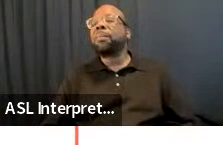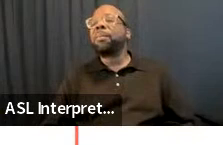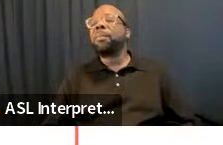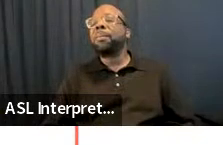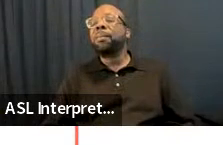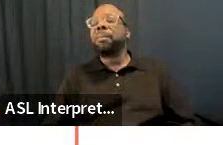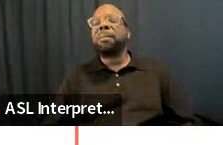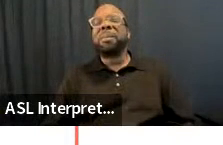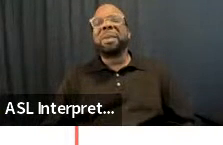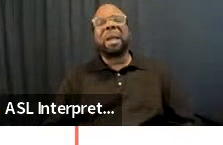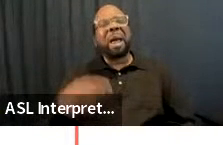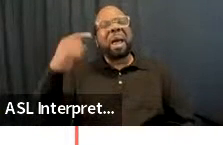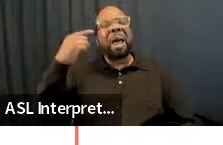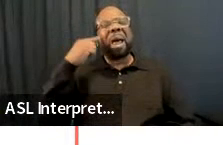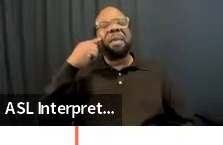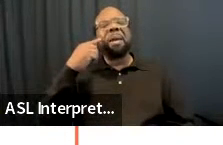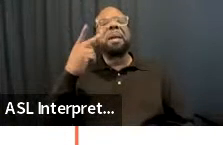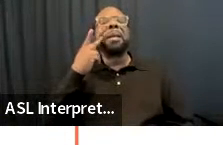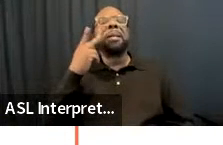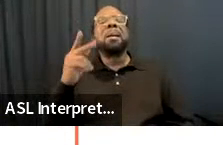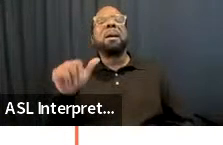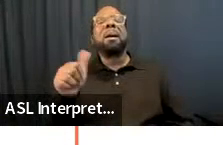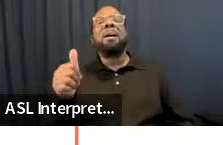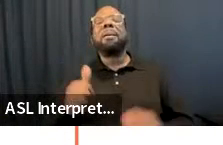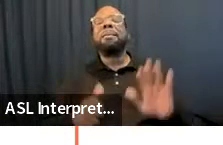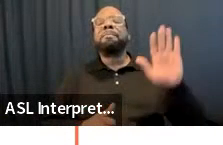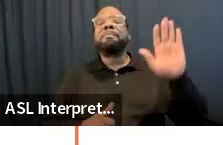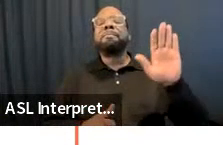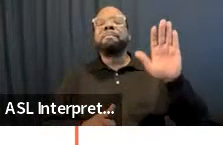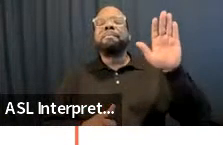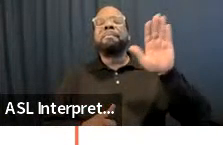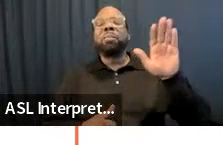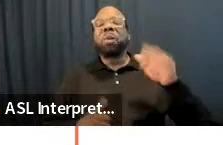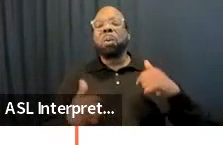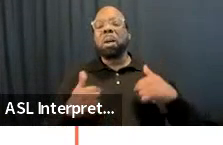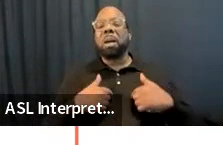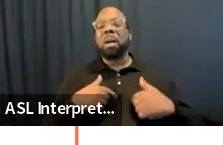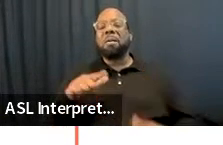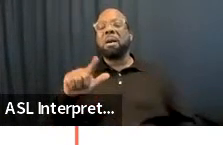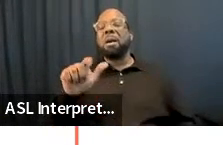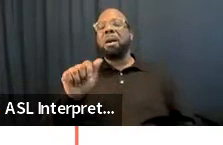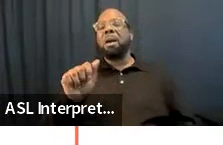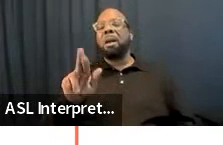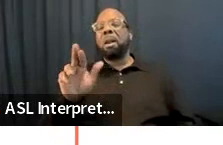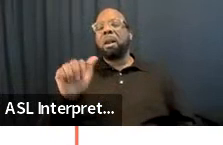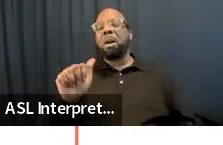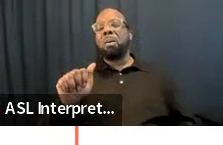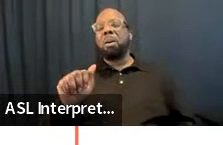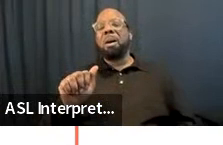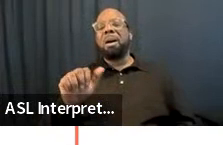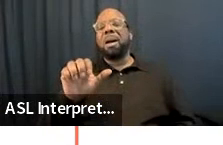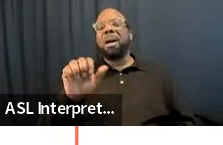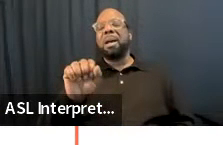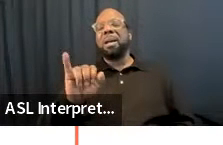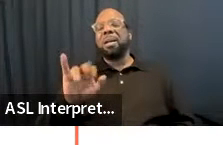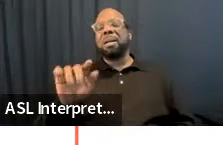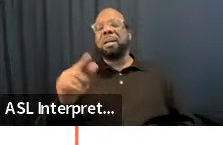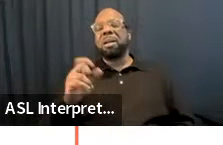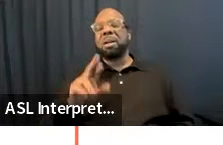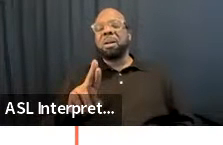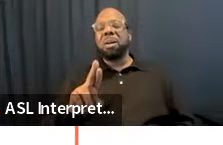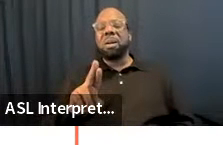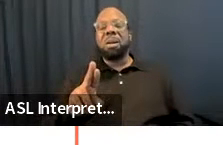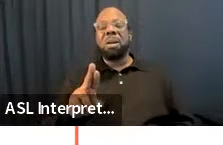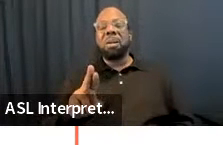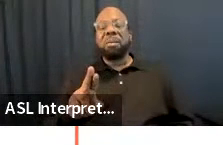I believe there's another hand raised. Am I correct? We have Laura Singer. Thank you. Mic managers,